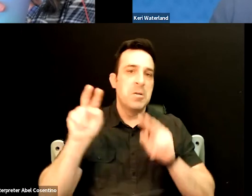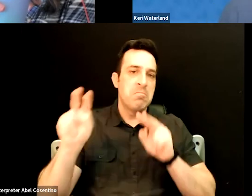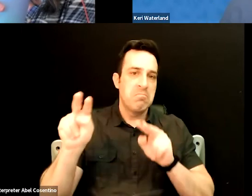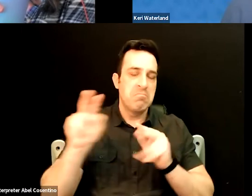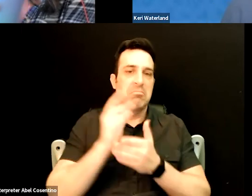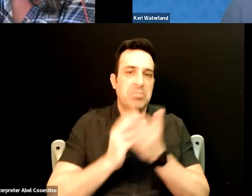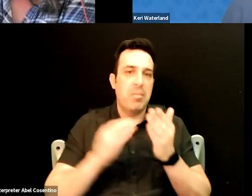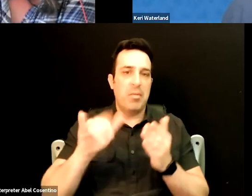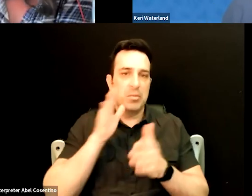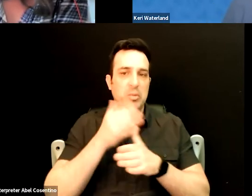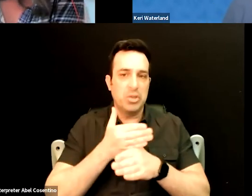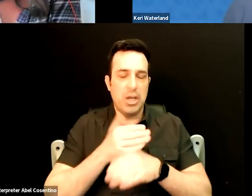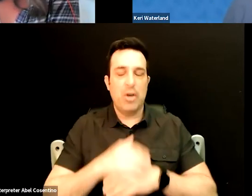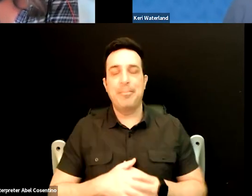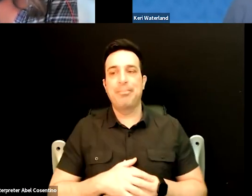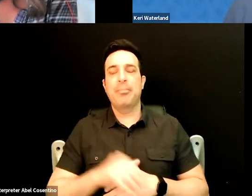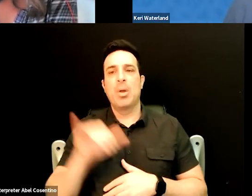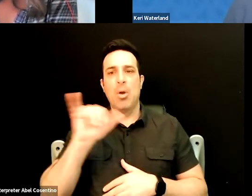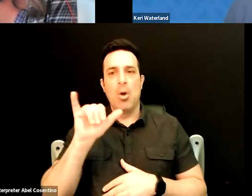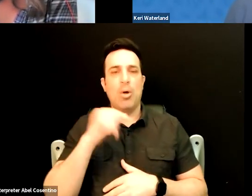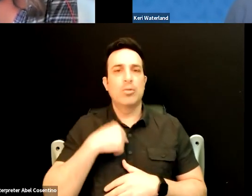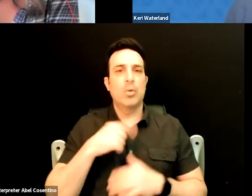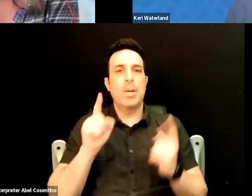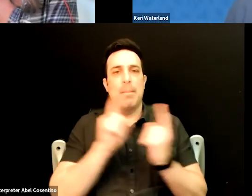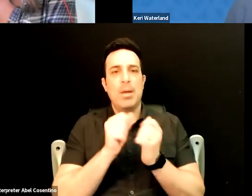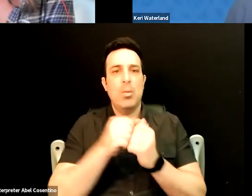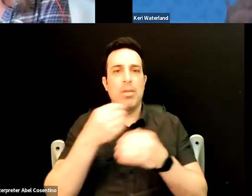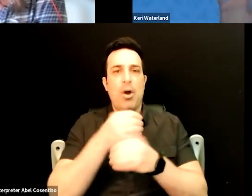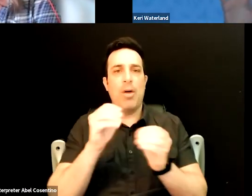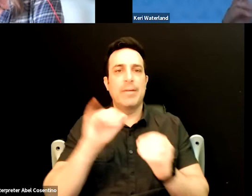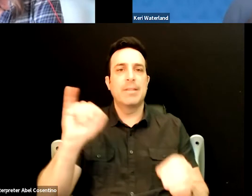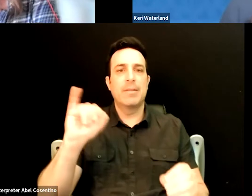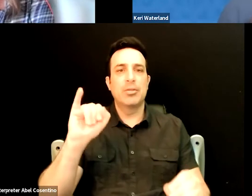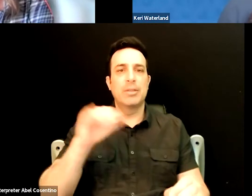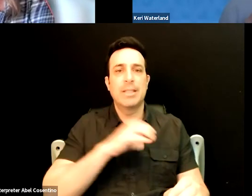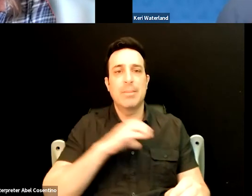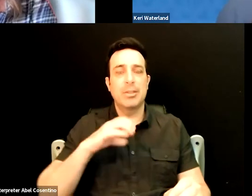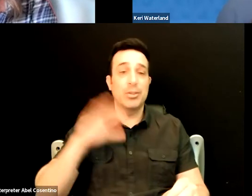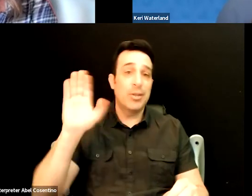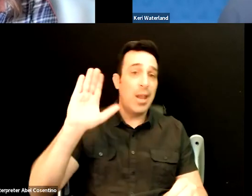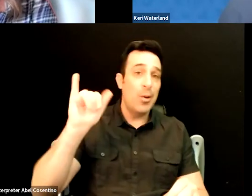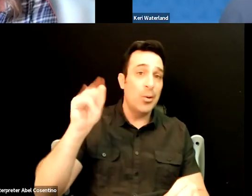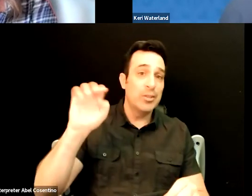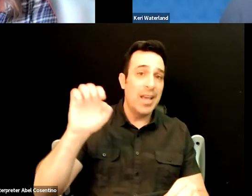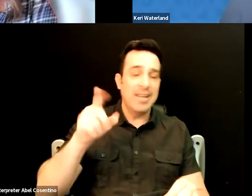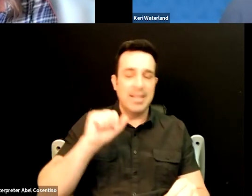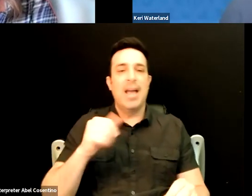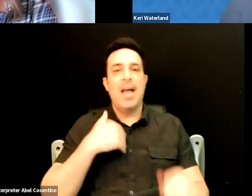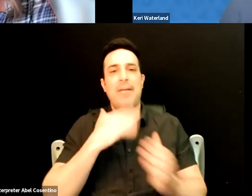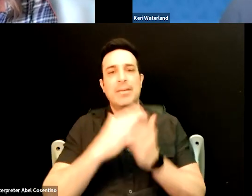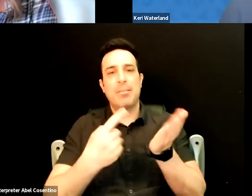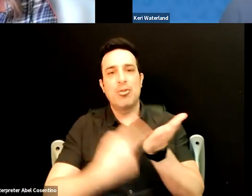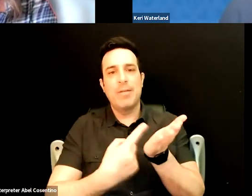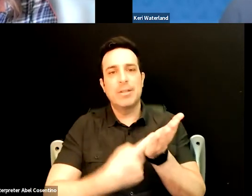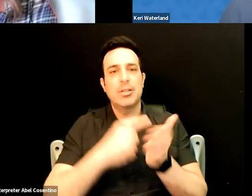those as those get shared. They've also been meeting with the Office of Insurance Commissioner, hi Jane, to have some